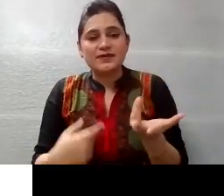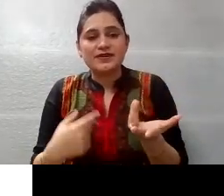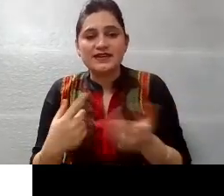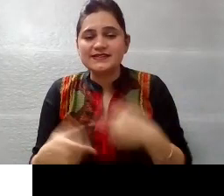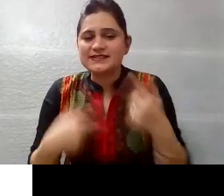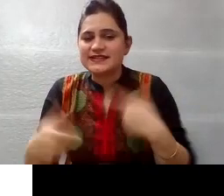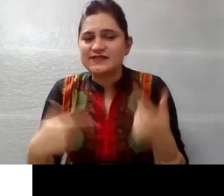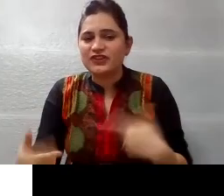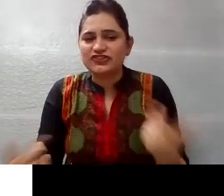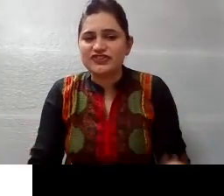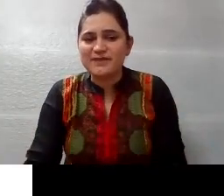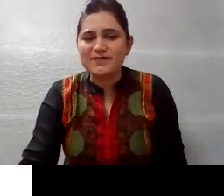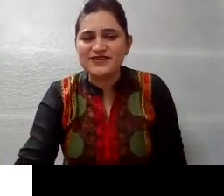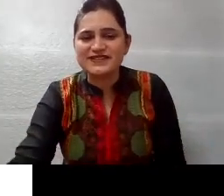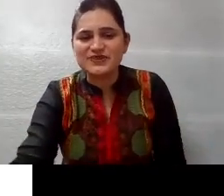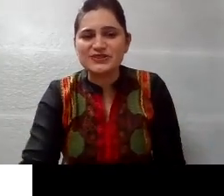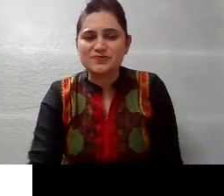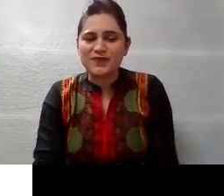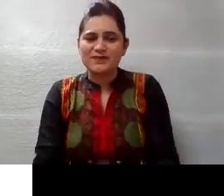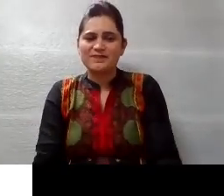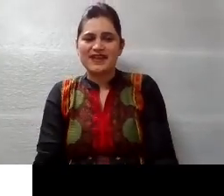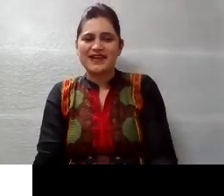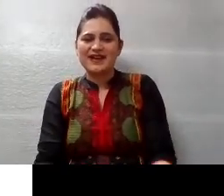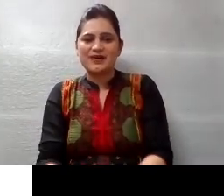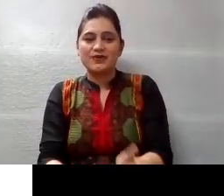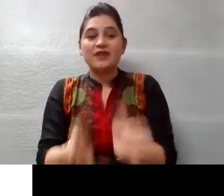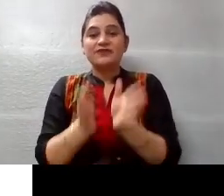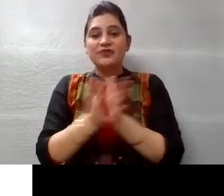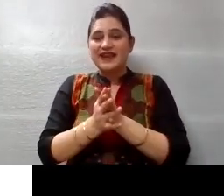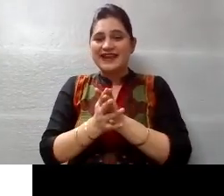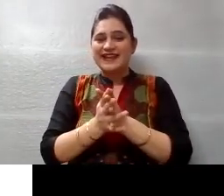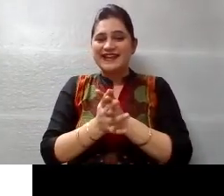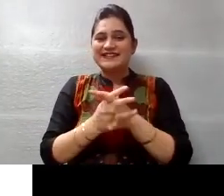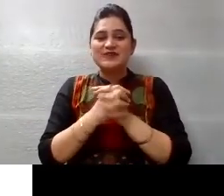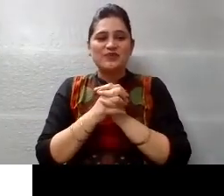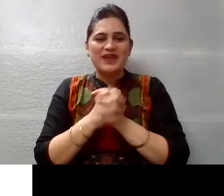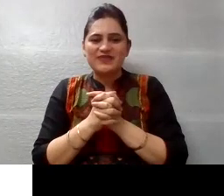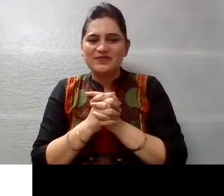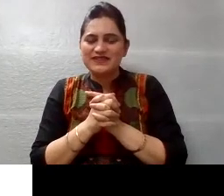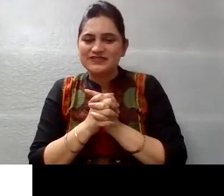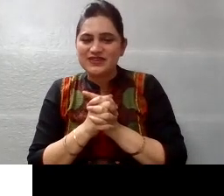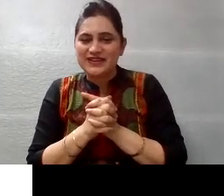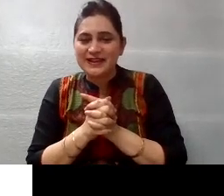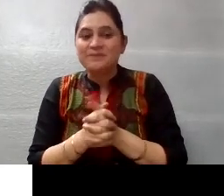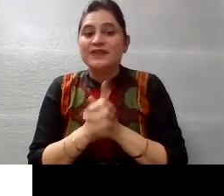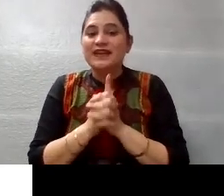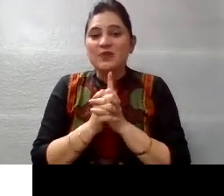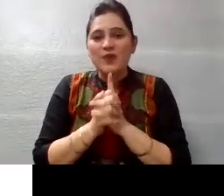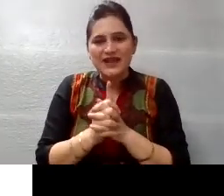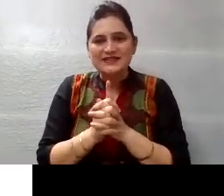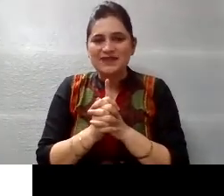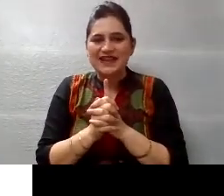the number, let us see which number is going to pop up now. Three. Three. So where will be the three?